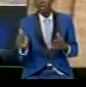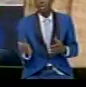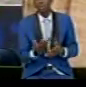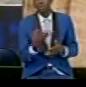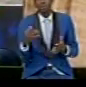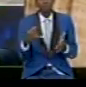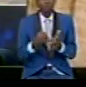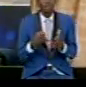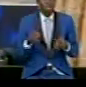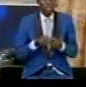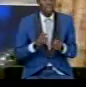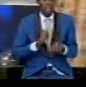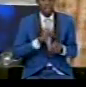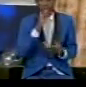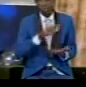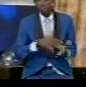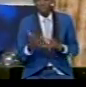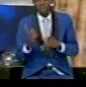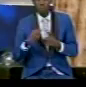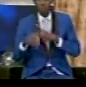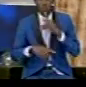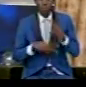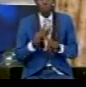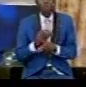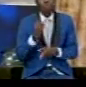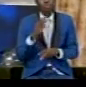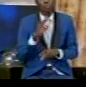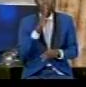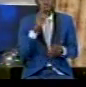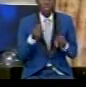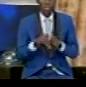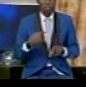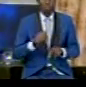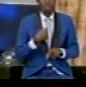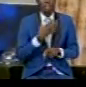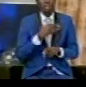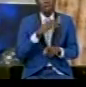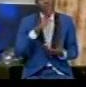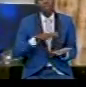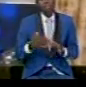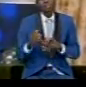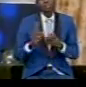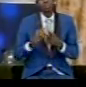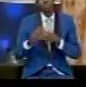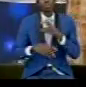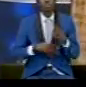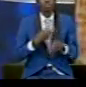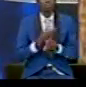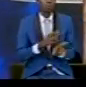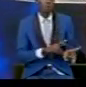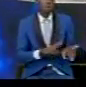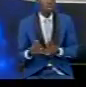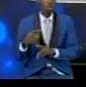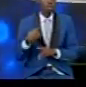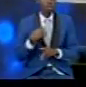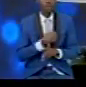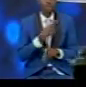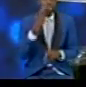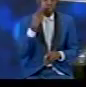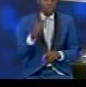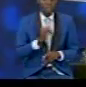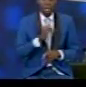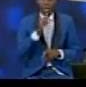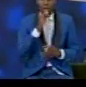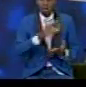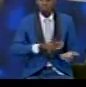am dead to the world. So be like me and be dead to the world. Already you see, I'm dead to the comments